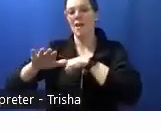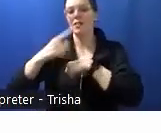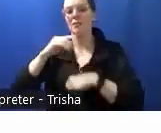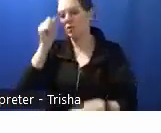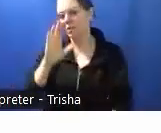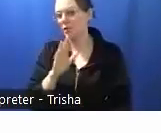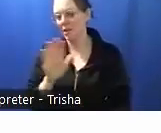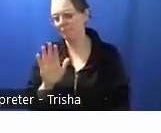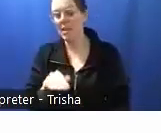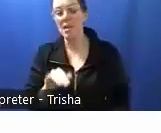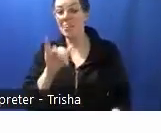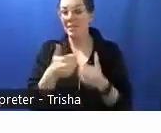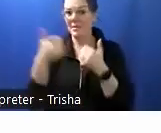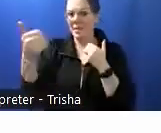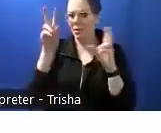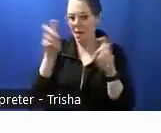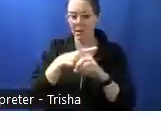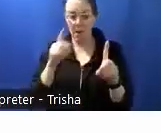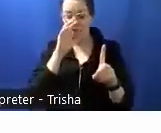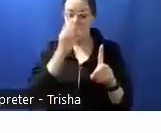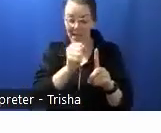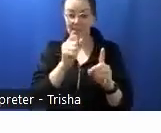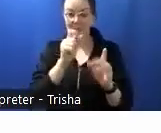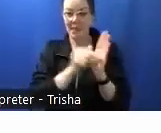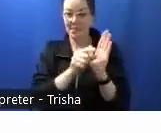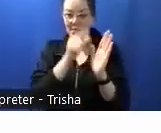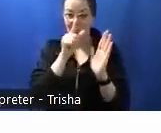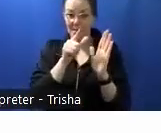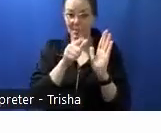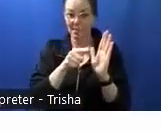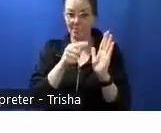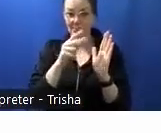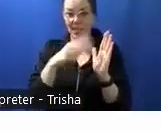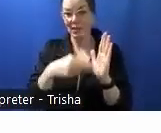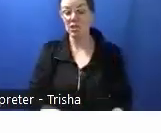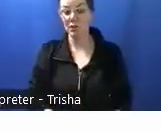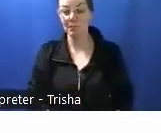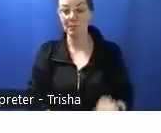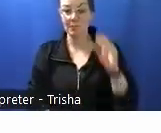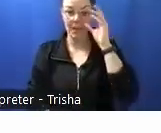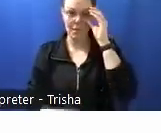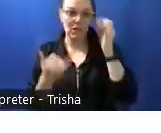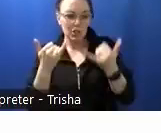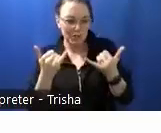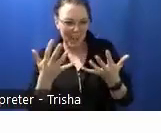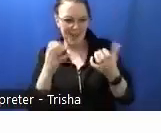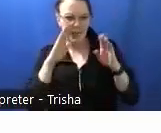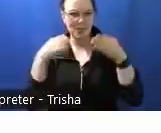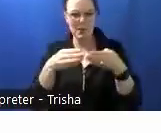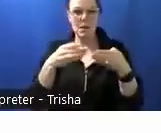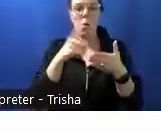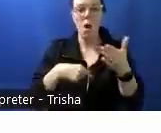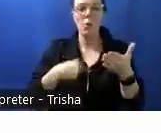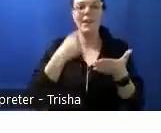separate topic, but that's a fascinating literature. But today I just wanted to mainly focus on the things we can treat from the mental health point of